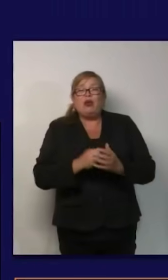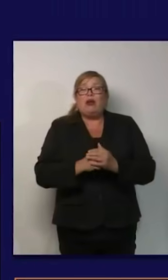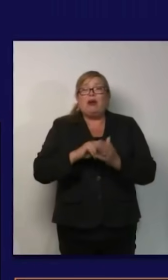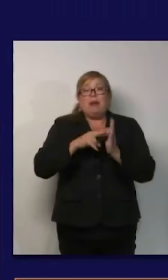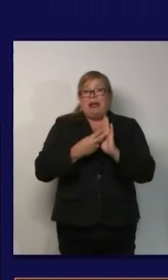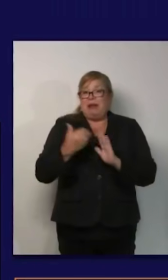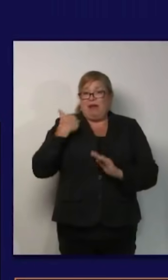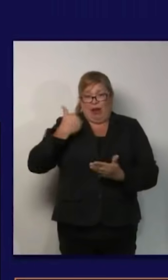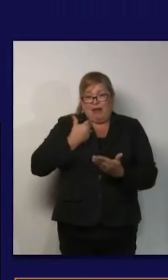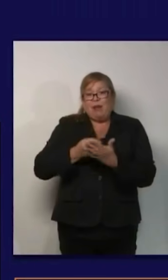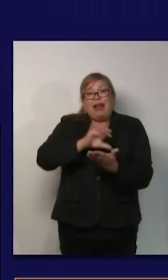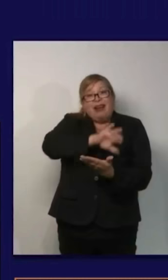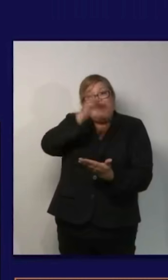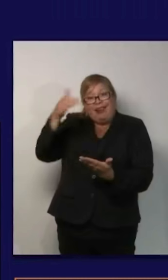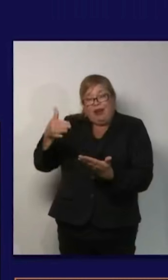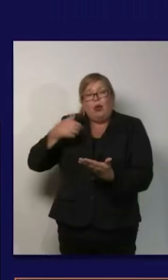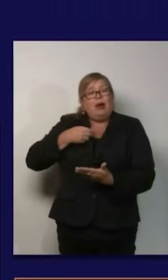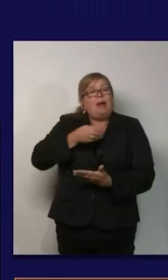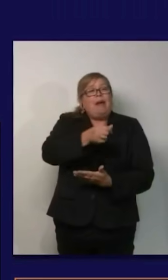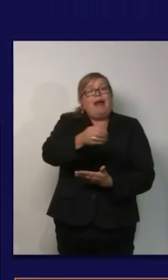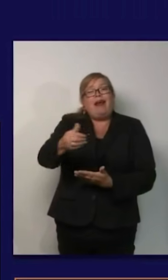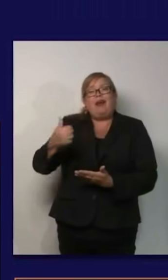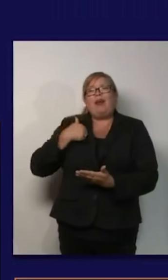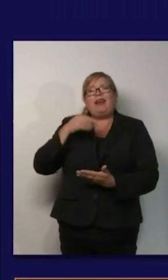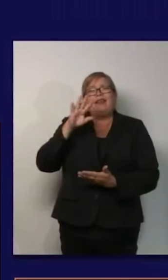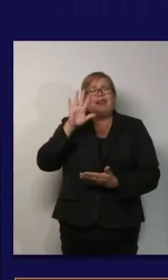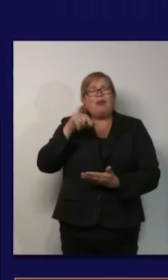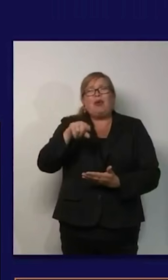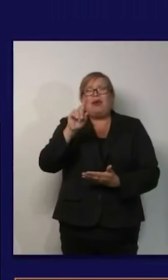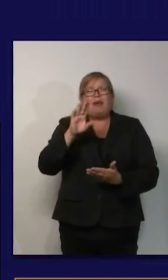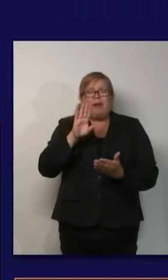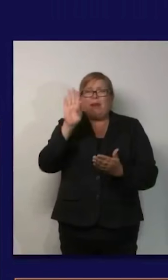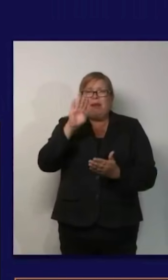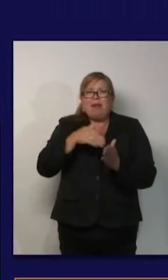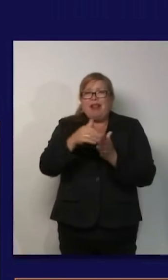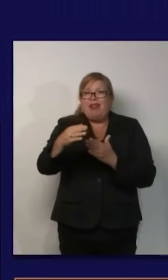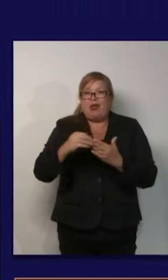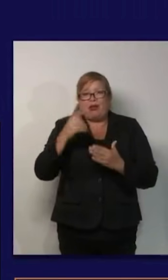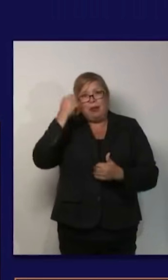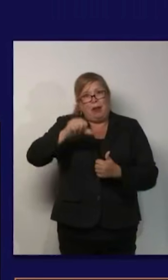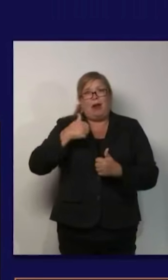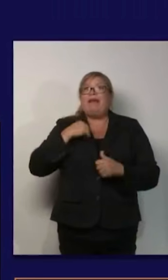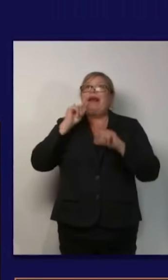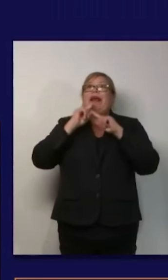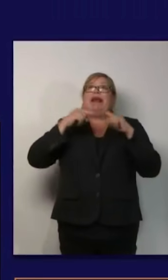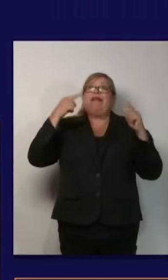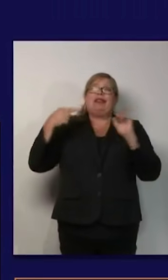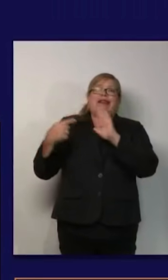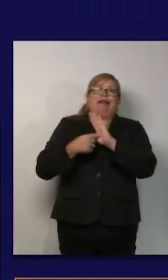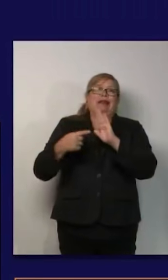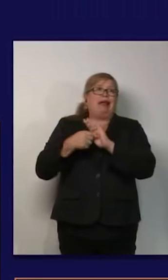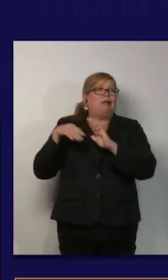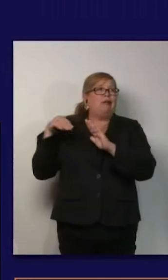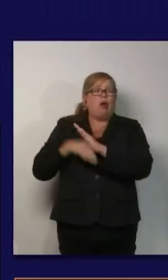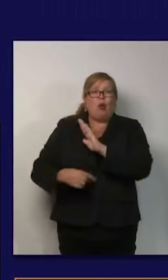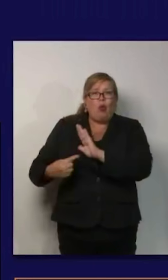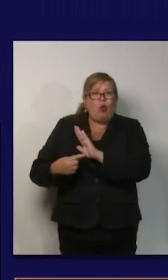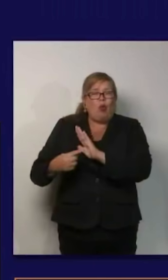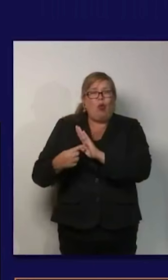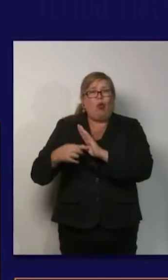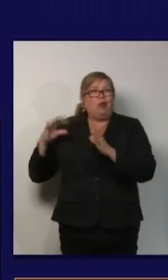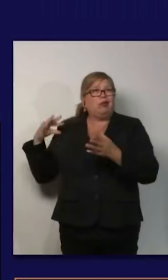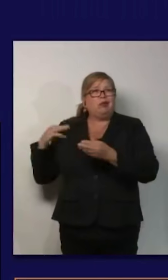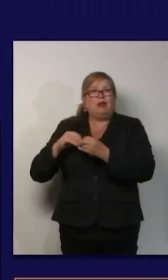final $4.5 billion in debt from that wall of debt, the infamous wall of debt here in the state of California, that at the time it